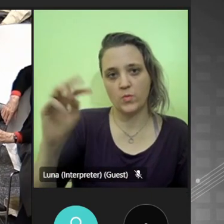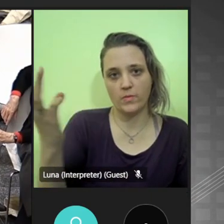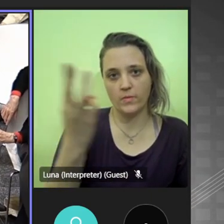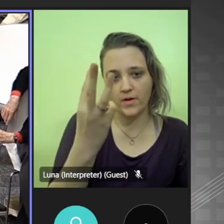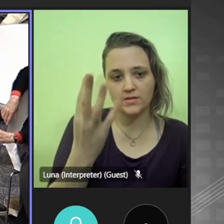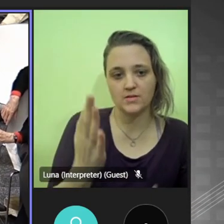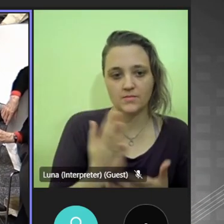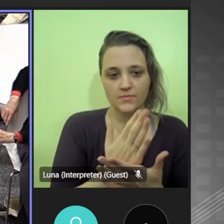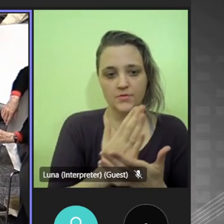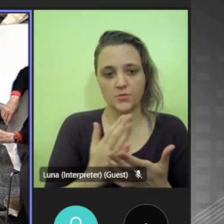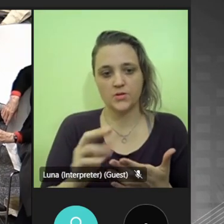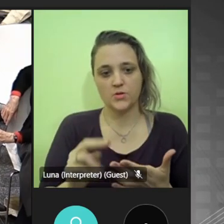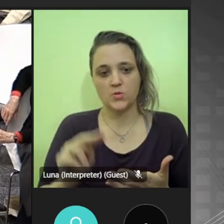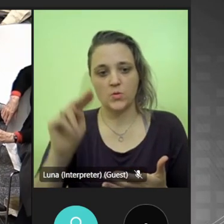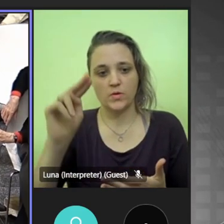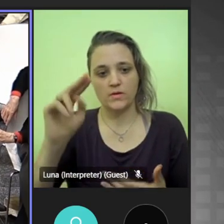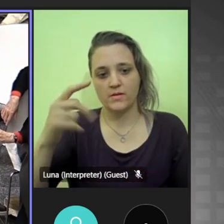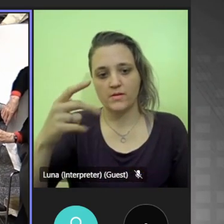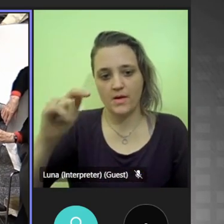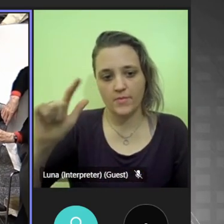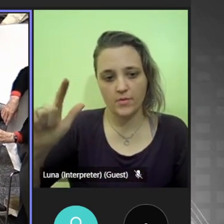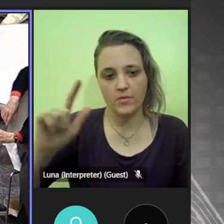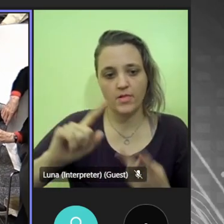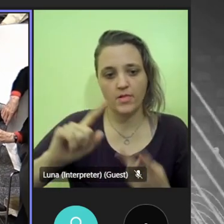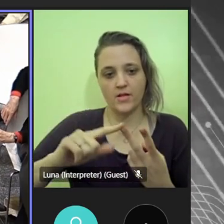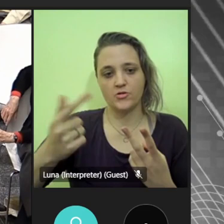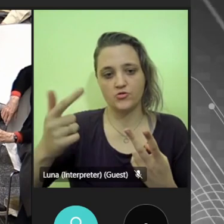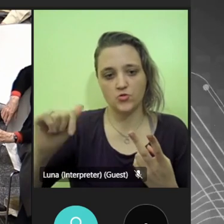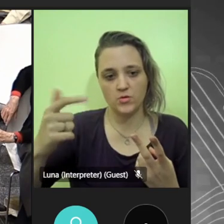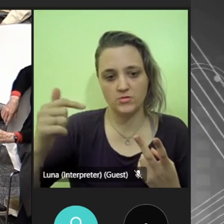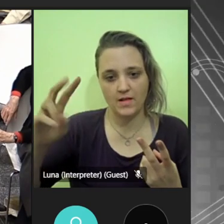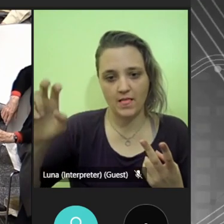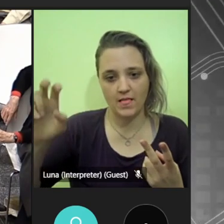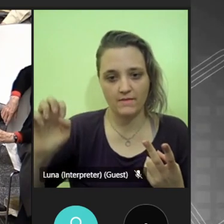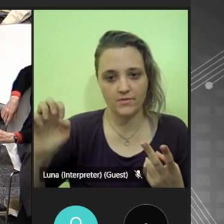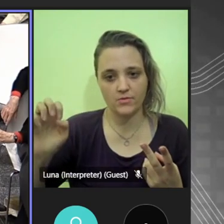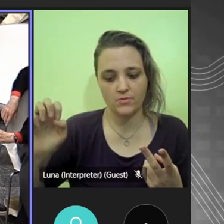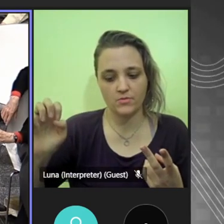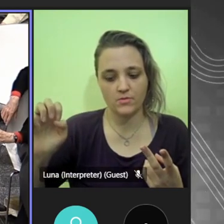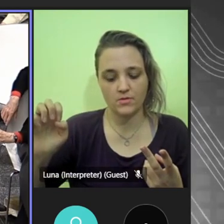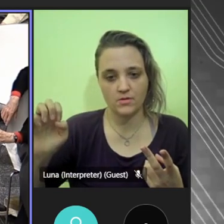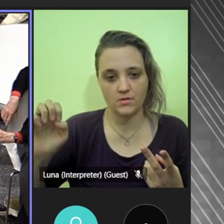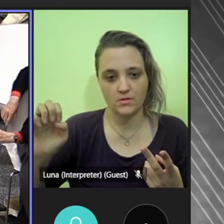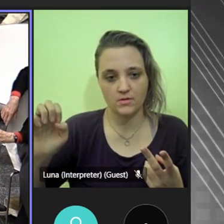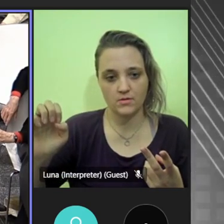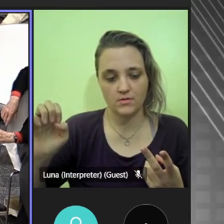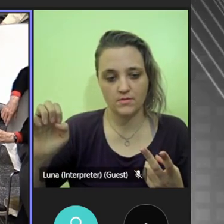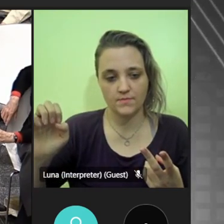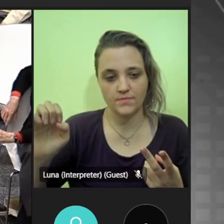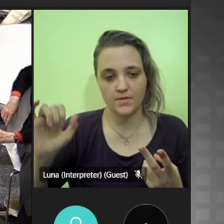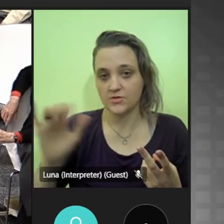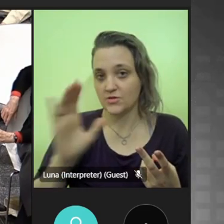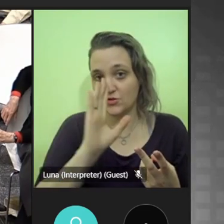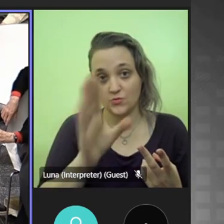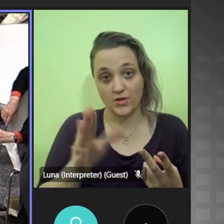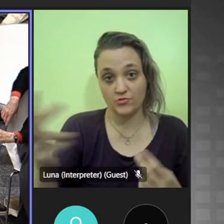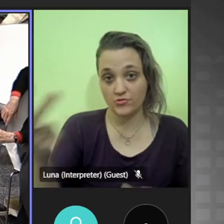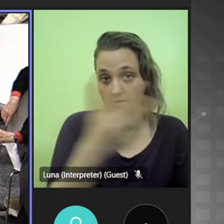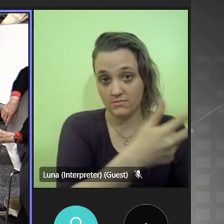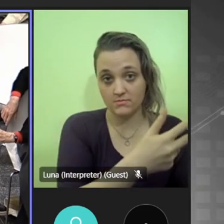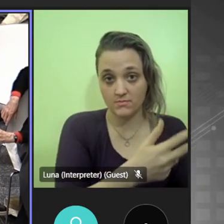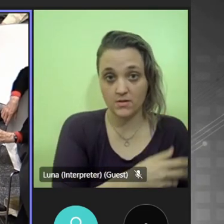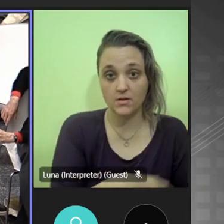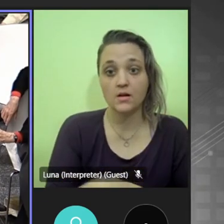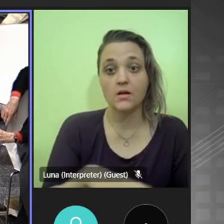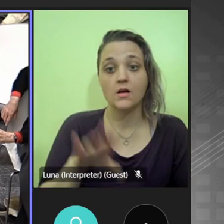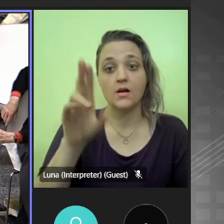Northwest between North Capitol and Georgia Avenue? That's a